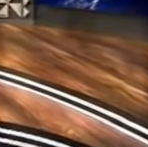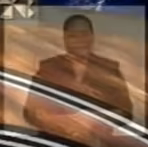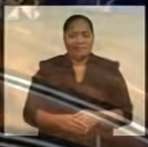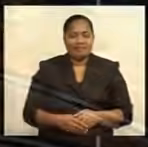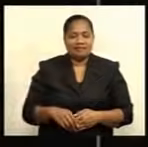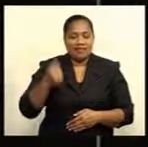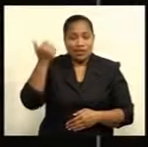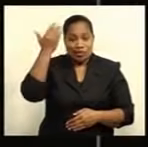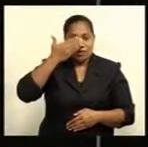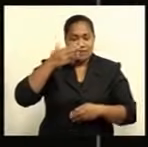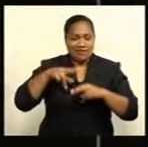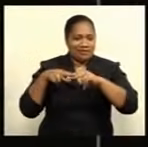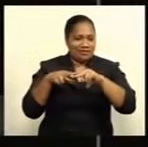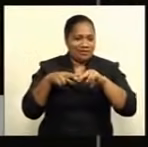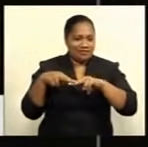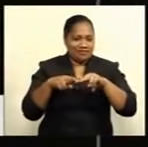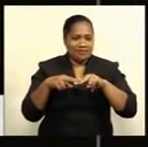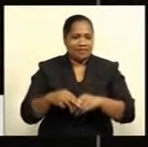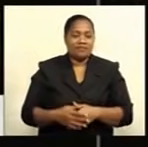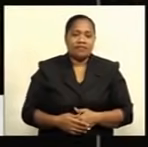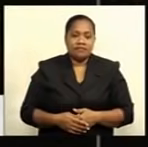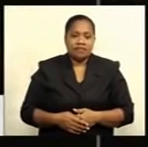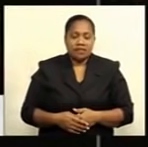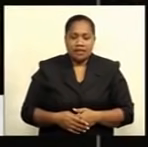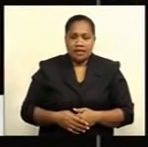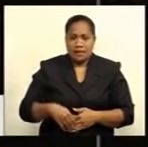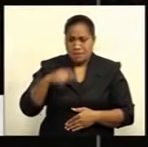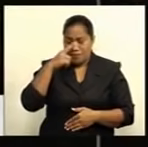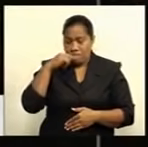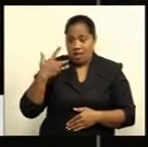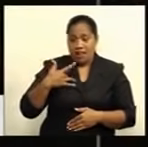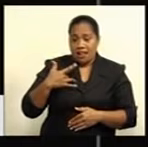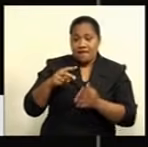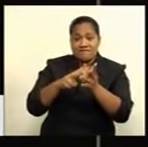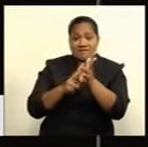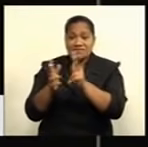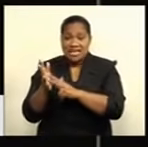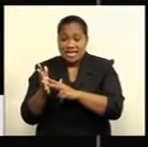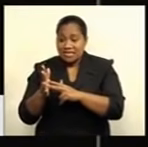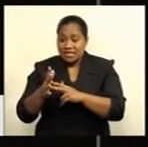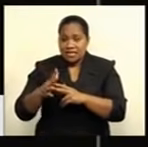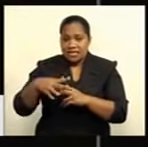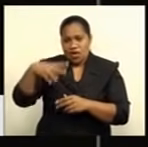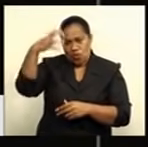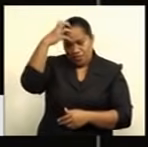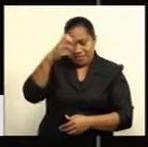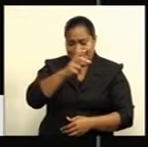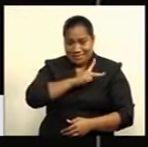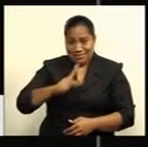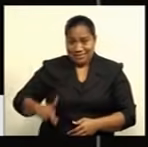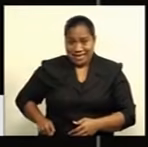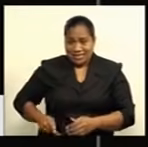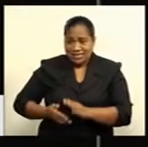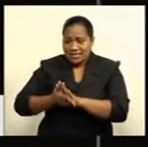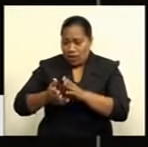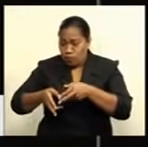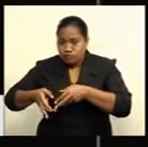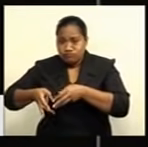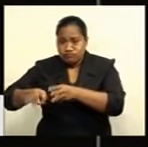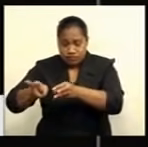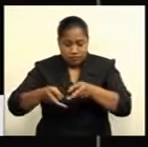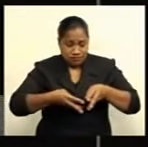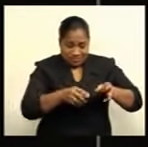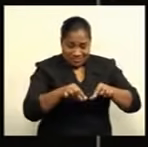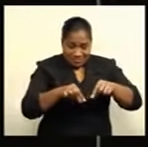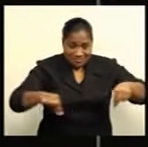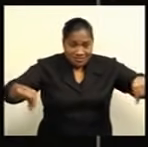Good evening, Fiji. A high number of people living in villages along the Kings and Queens Highway have not been